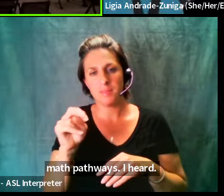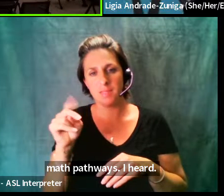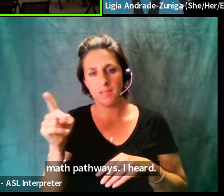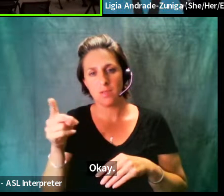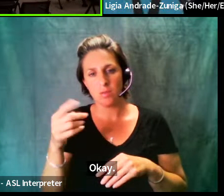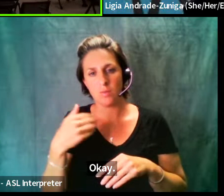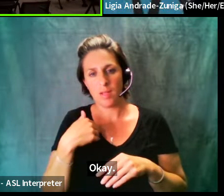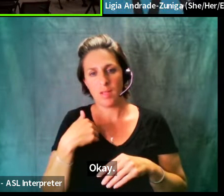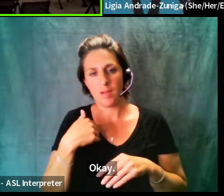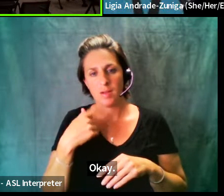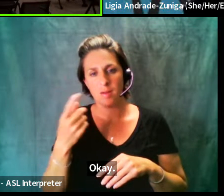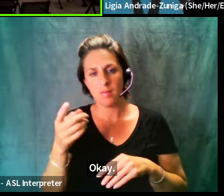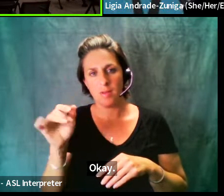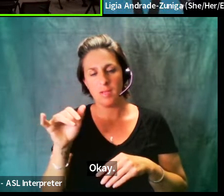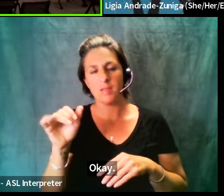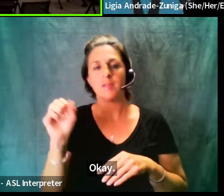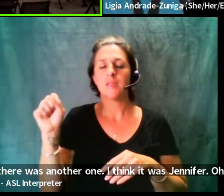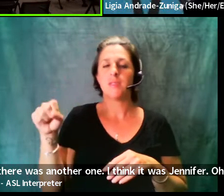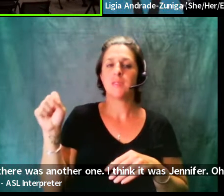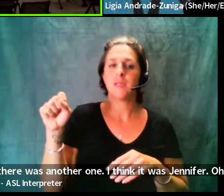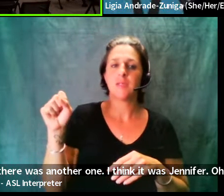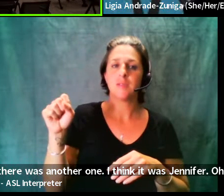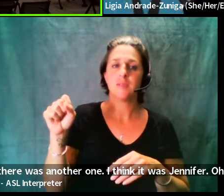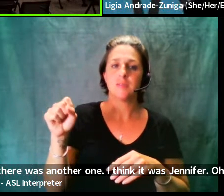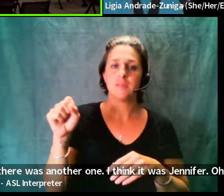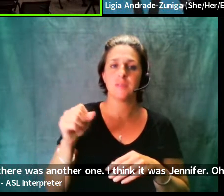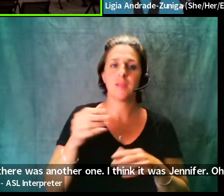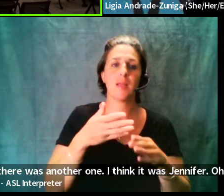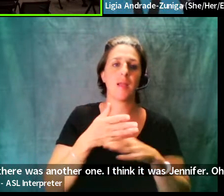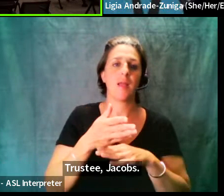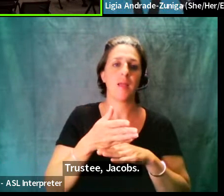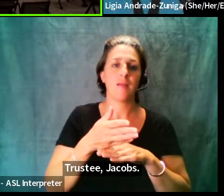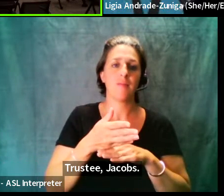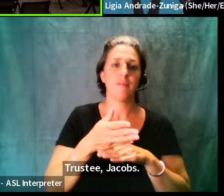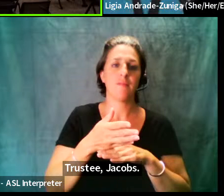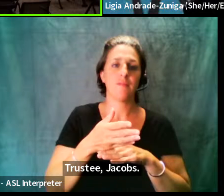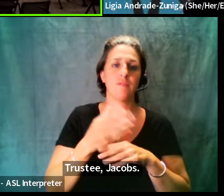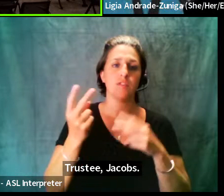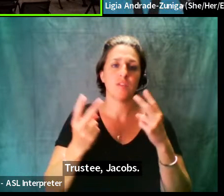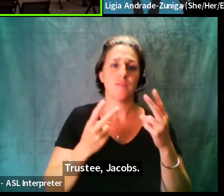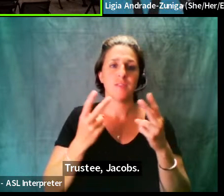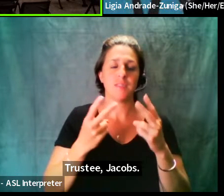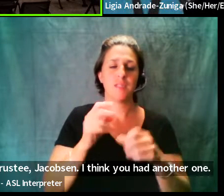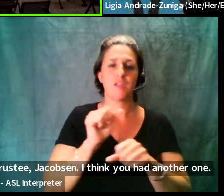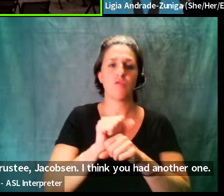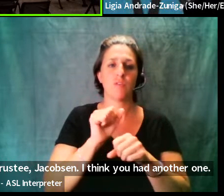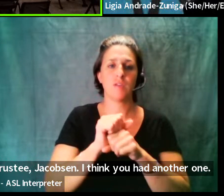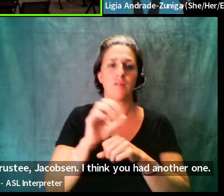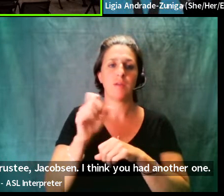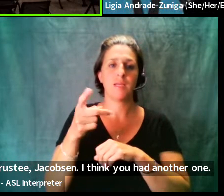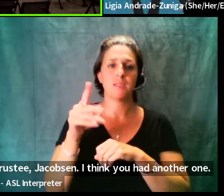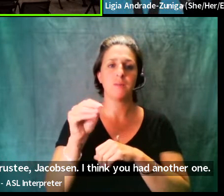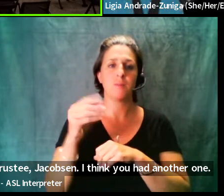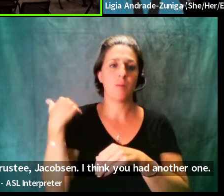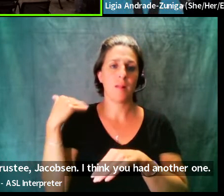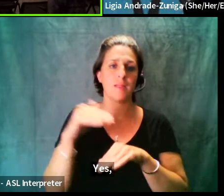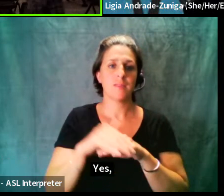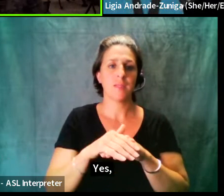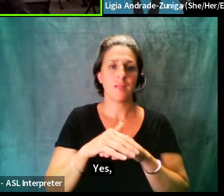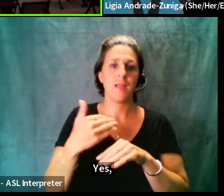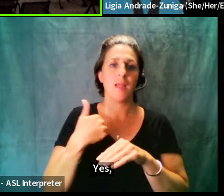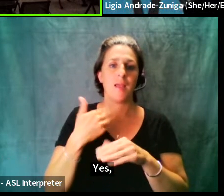one. Yes, after visiting the Career Expo last night and having